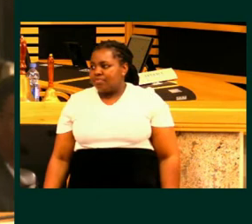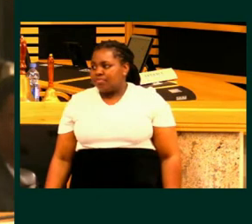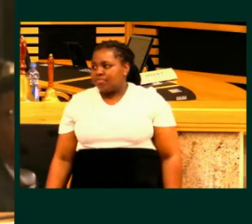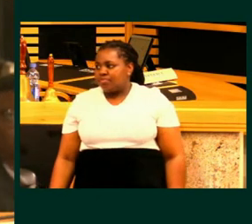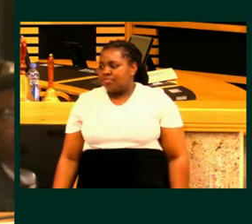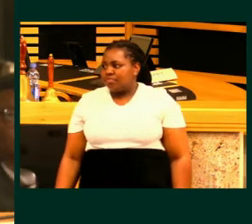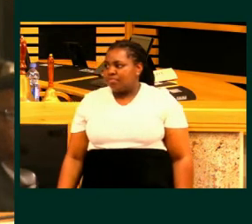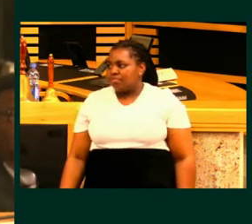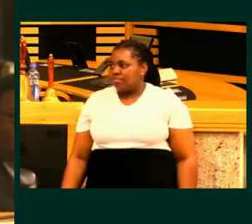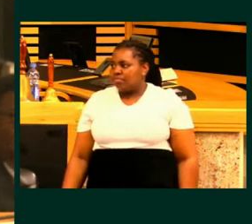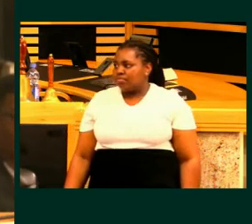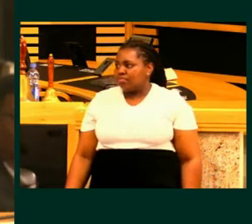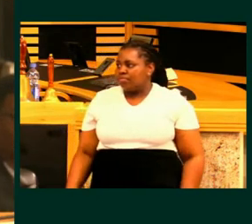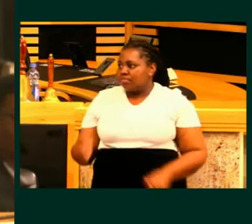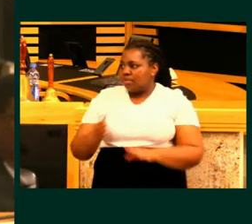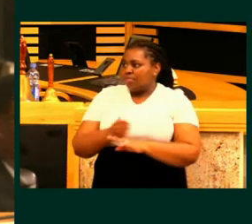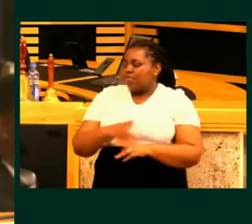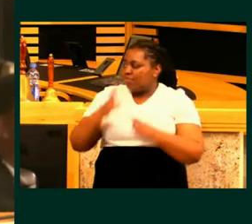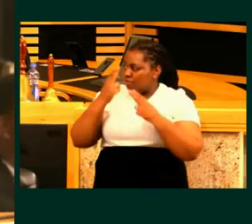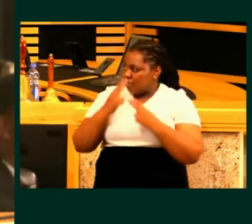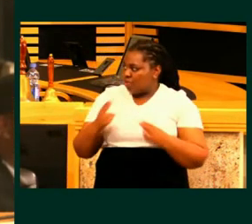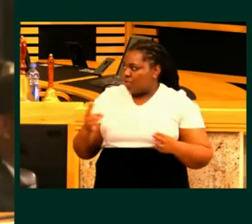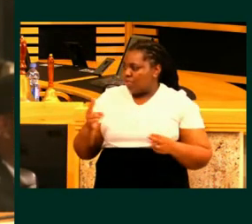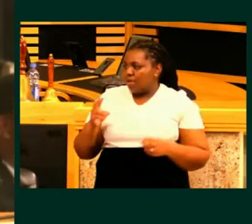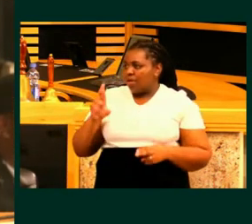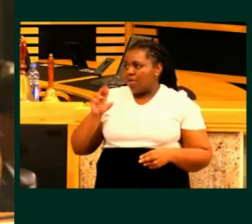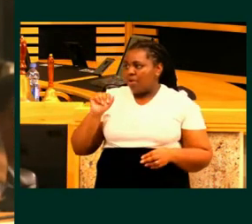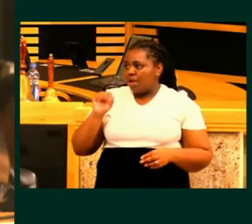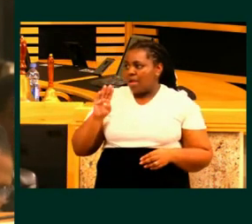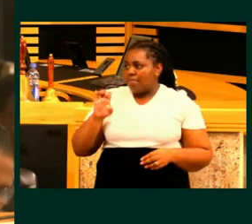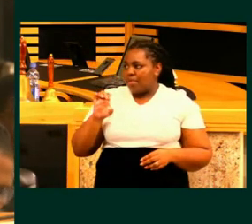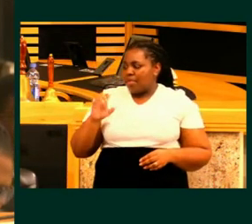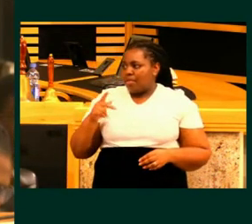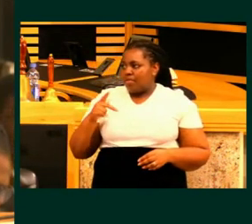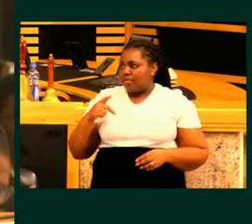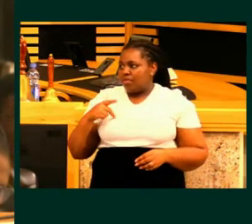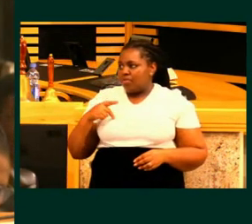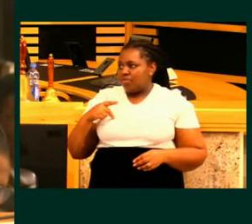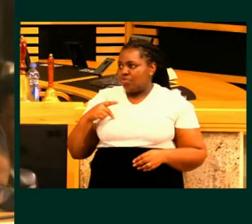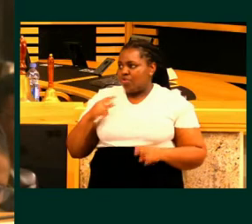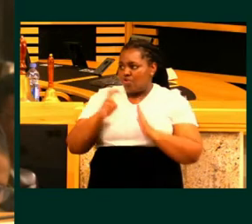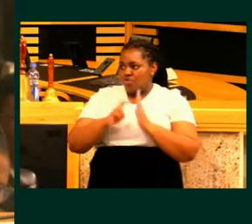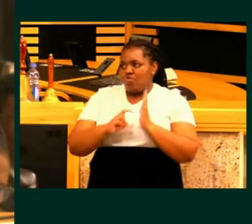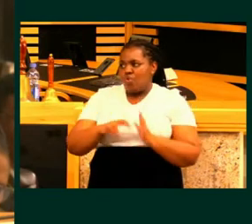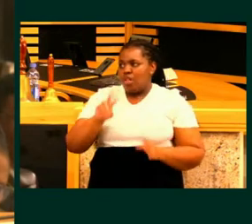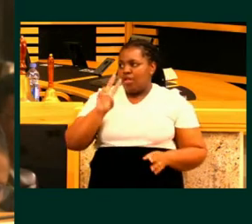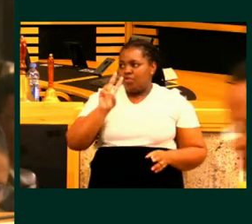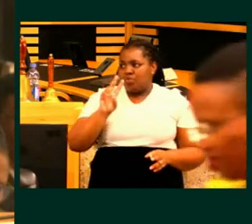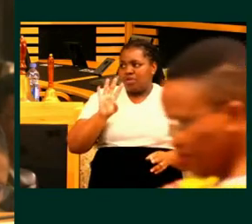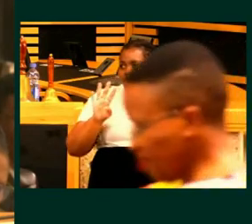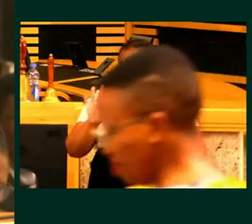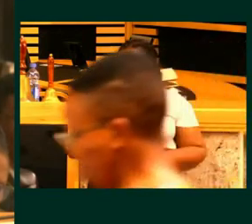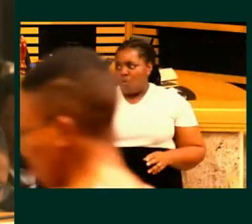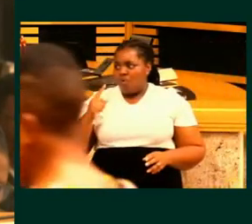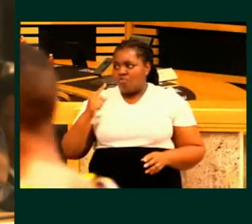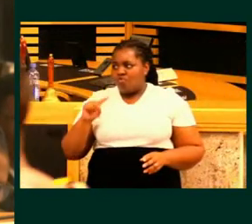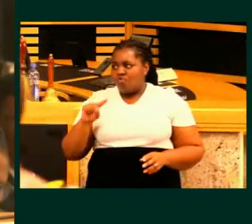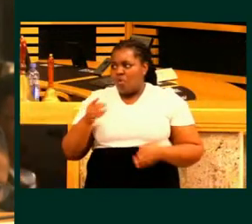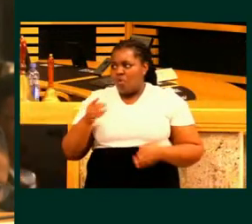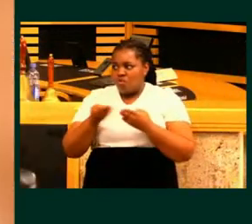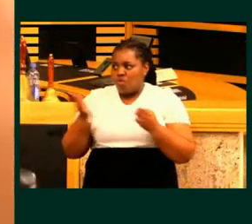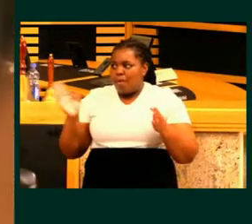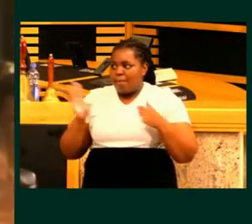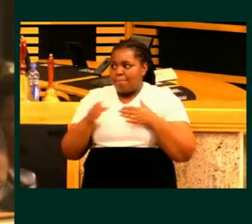honor before honorable let me rise on rule 24 for those